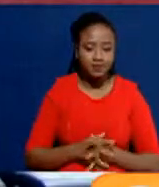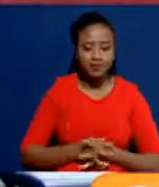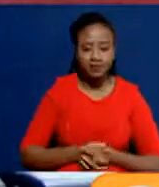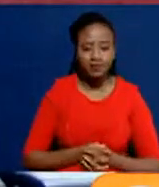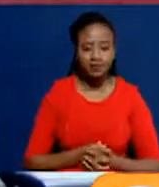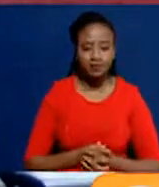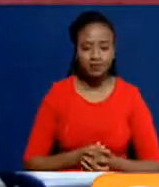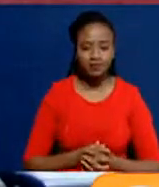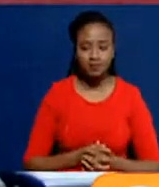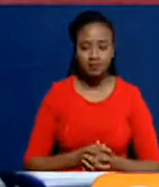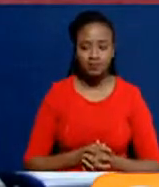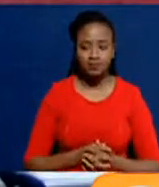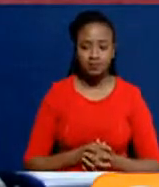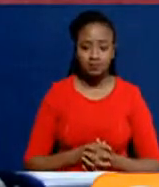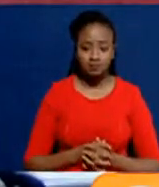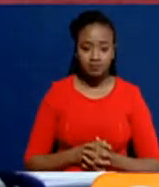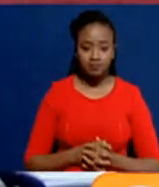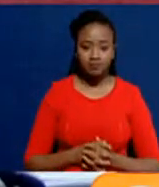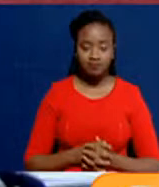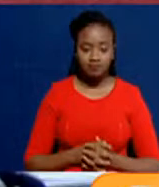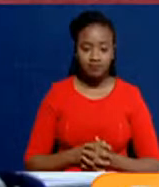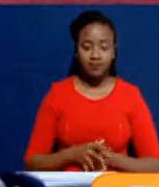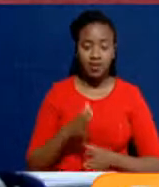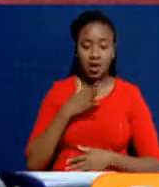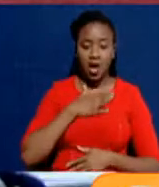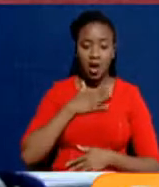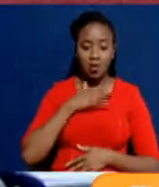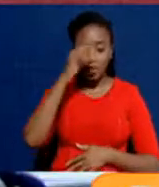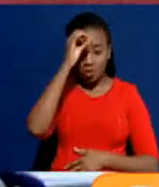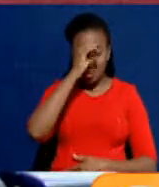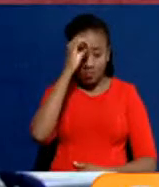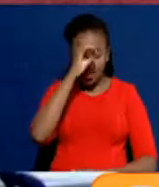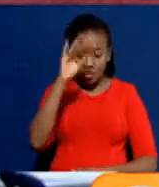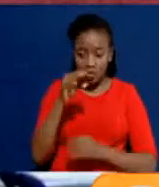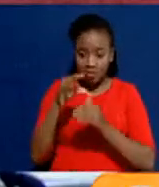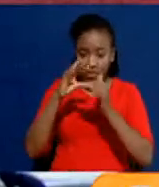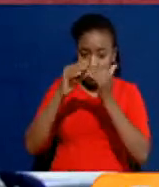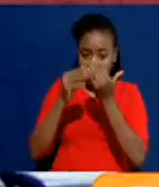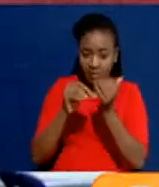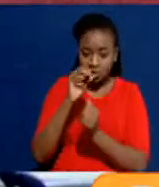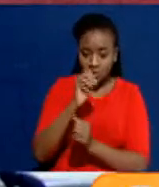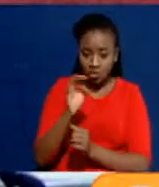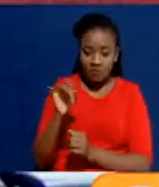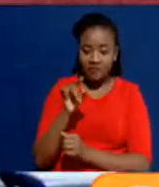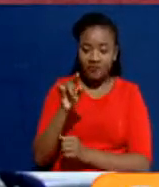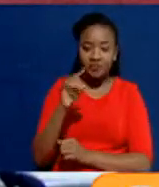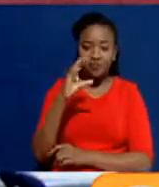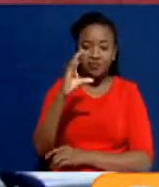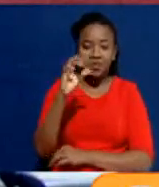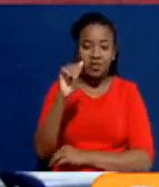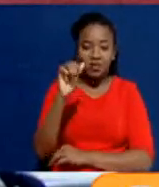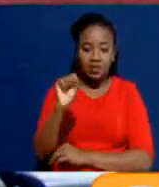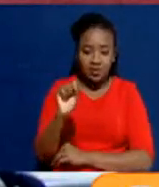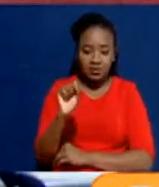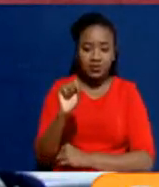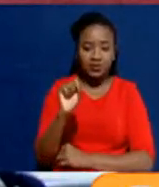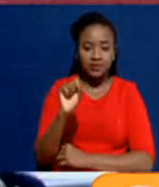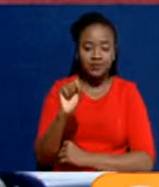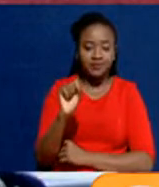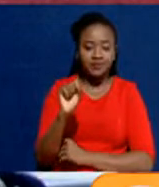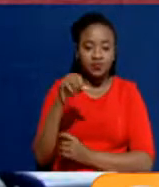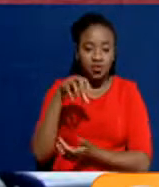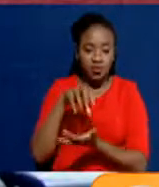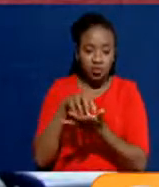more. Our conceded view that the creation of a similar office to the assistant